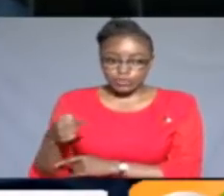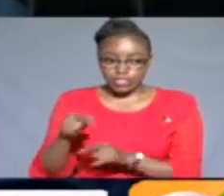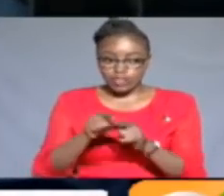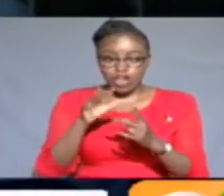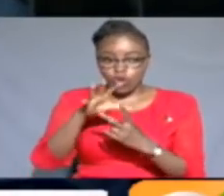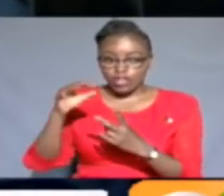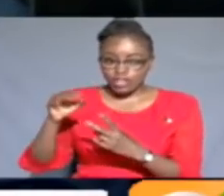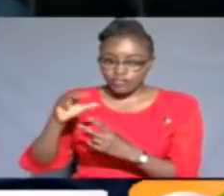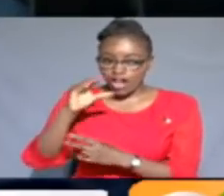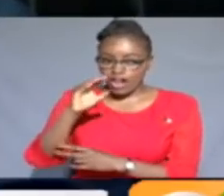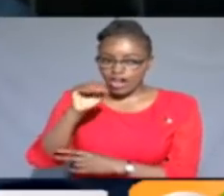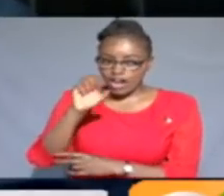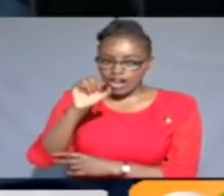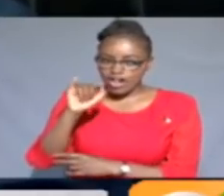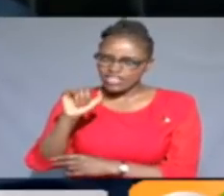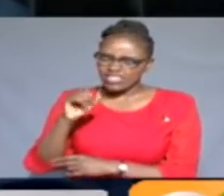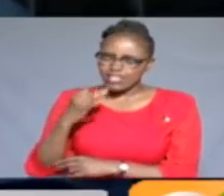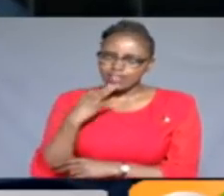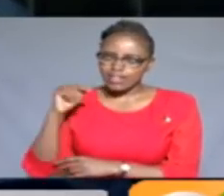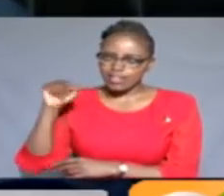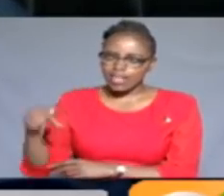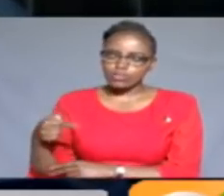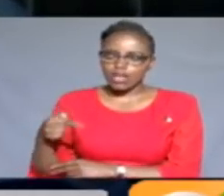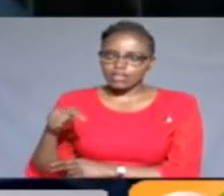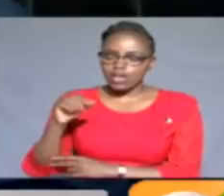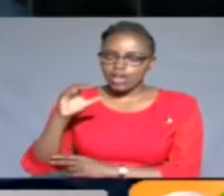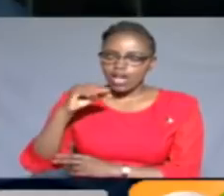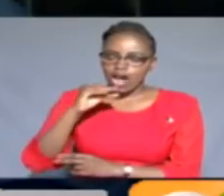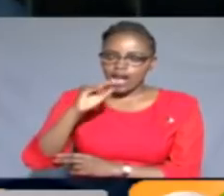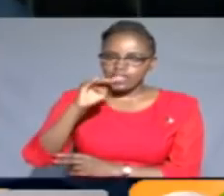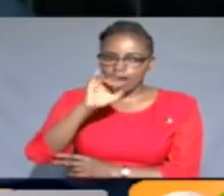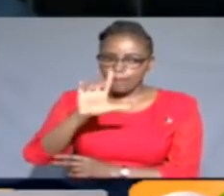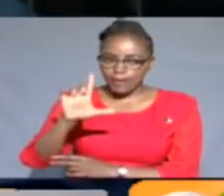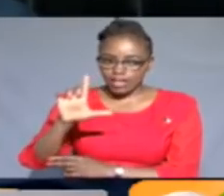alternative cash bail of 300,000,